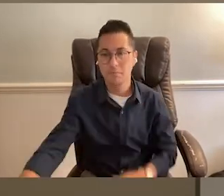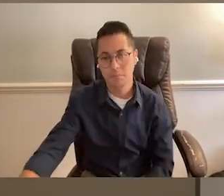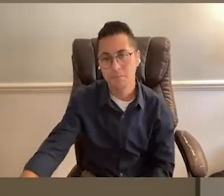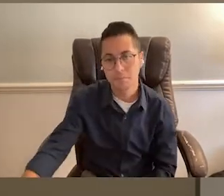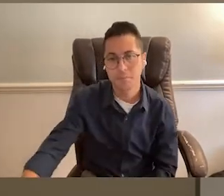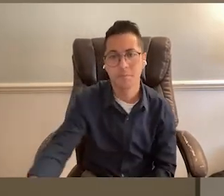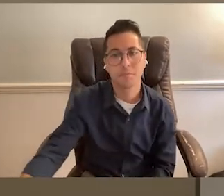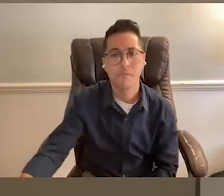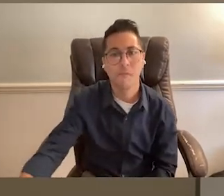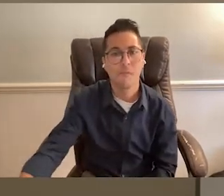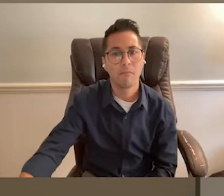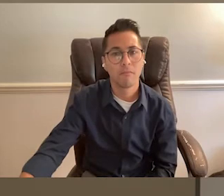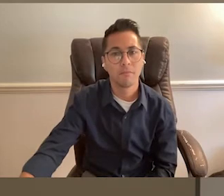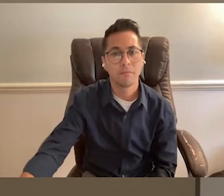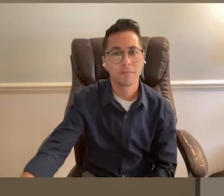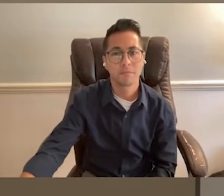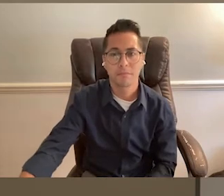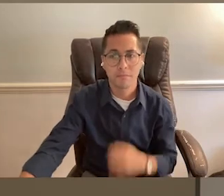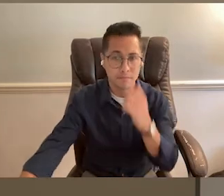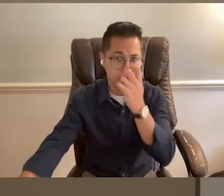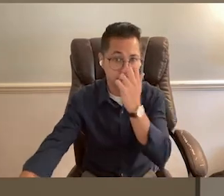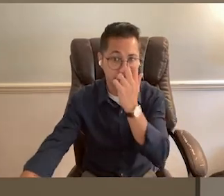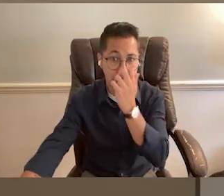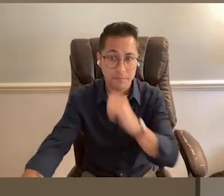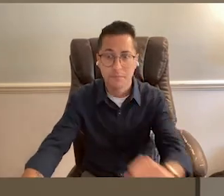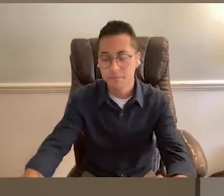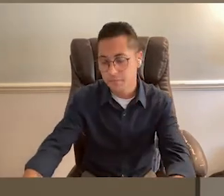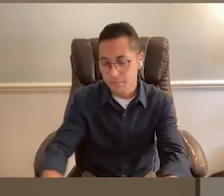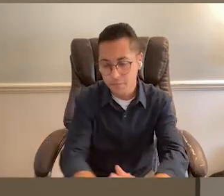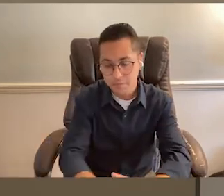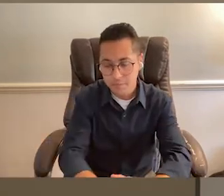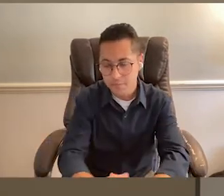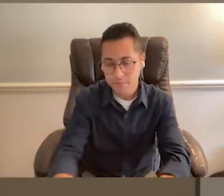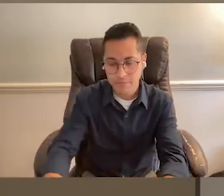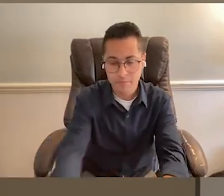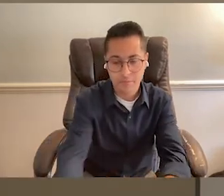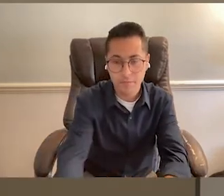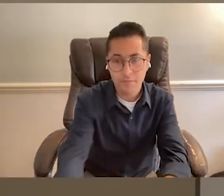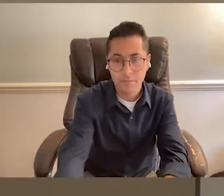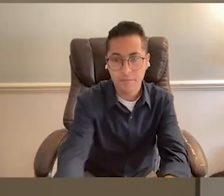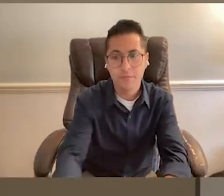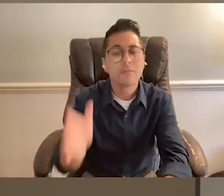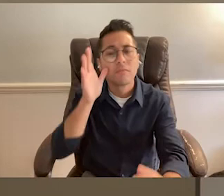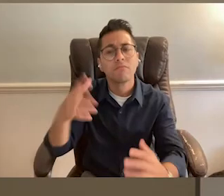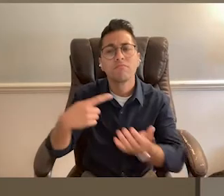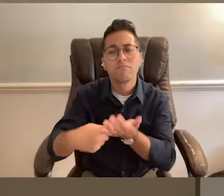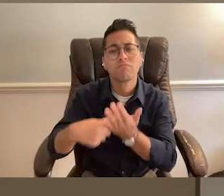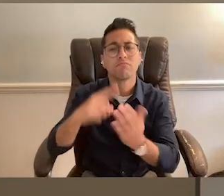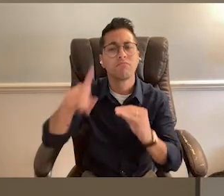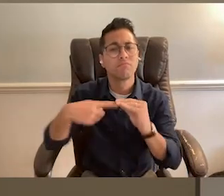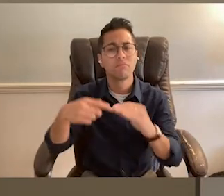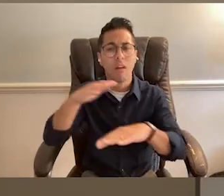So I'm going to go over some objectives for this session today. So first one is learners, which is you all will be able to foster relationships